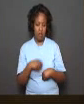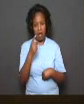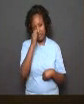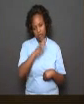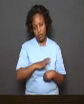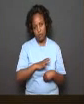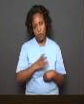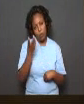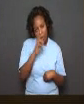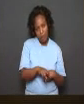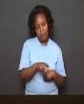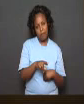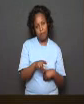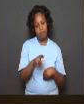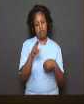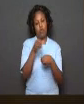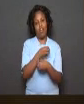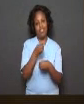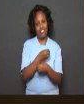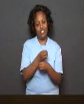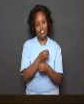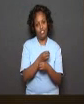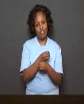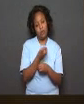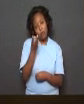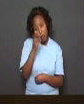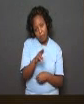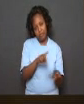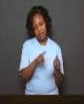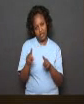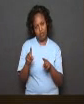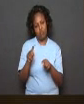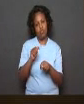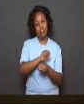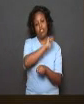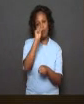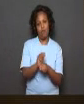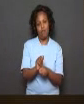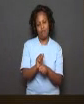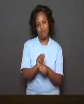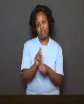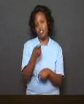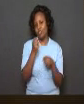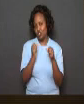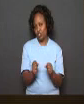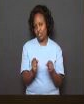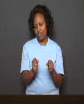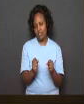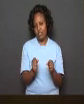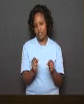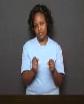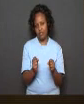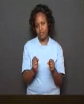person, an organization, or an institution is required